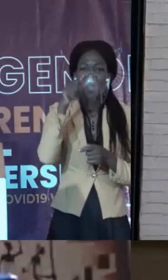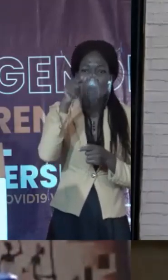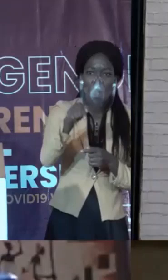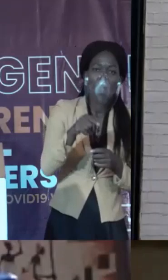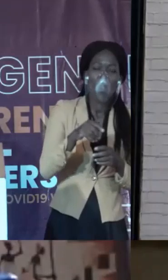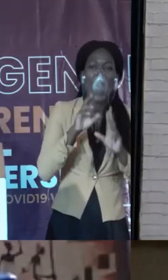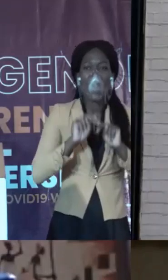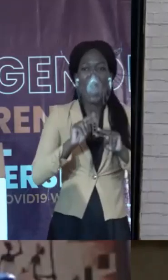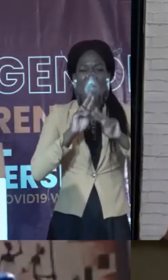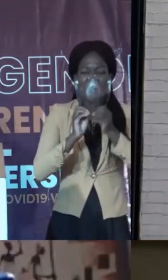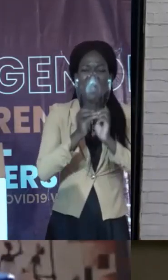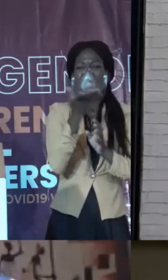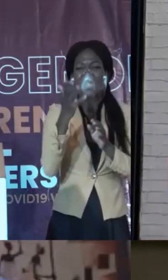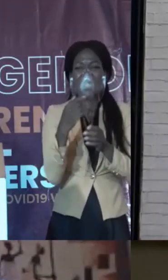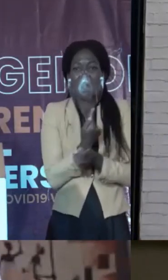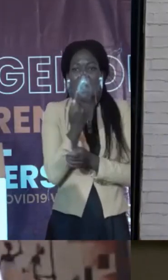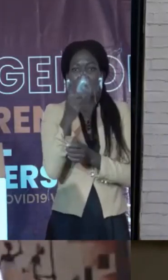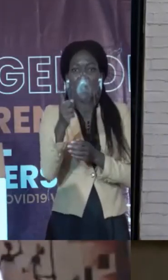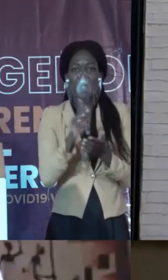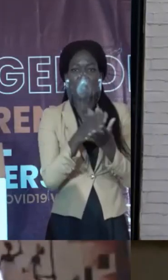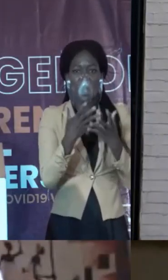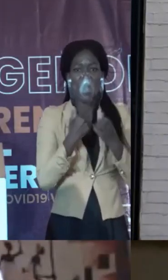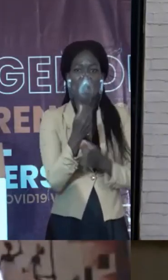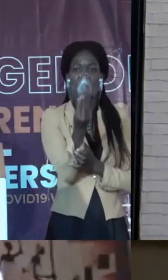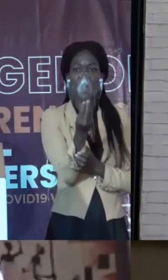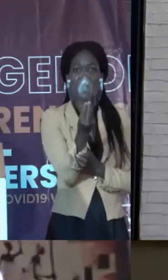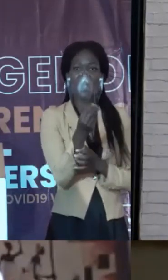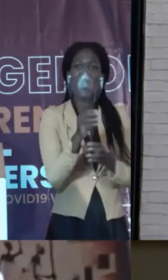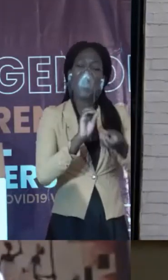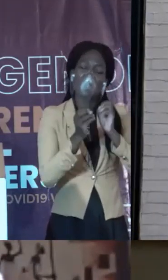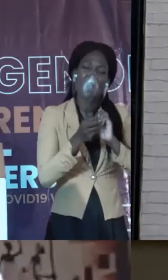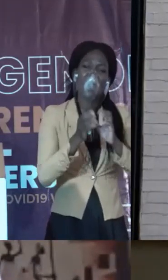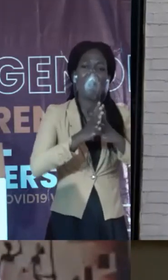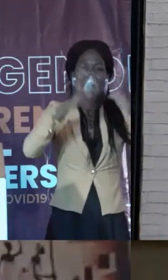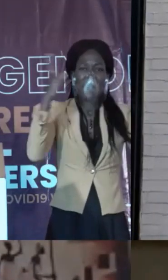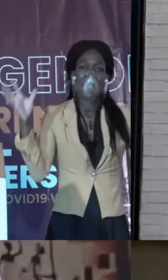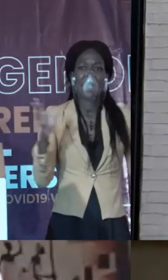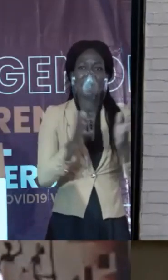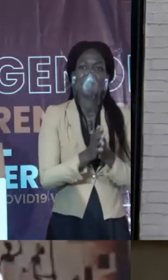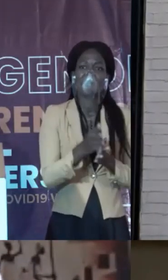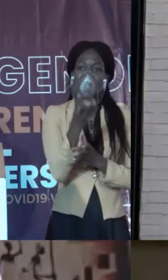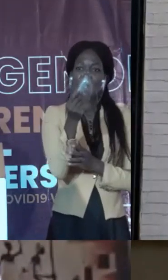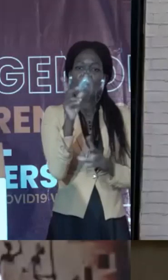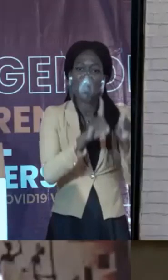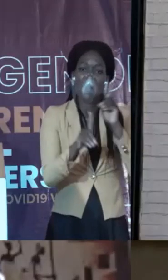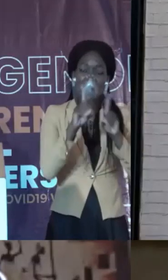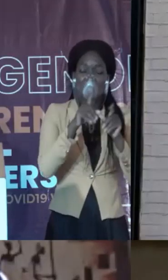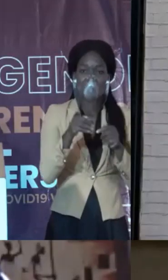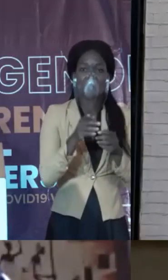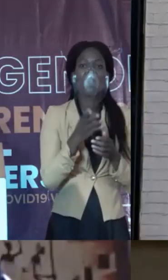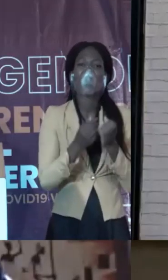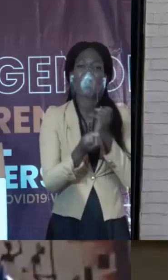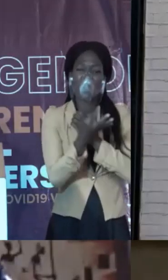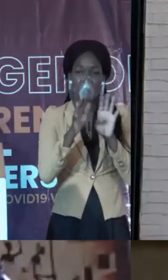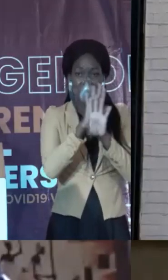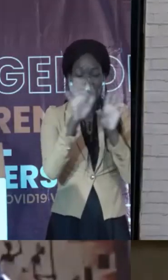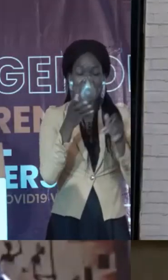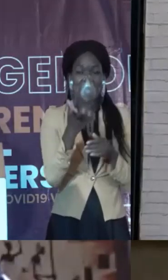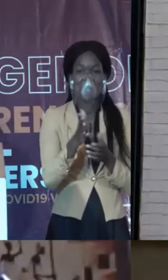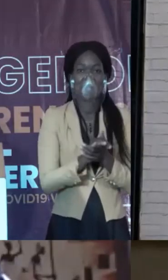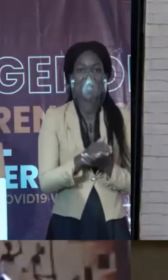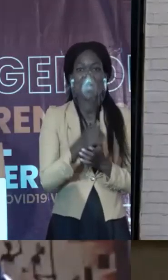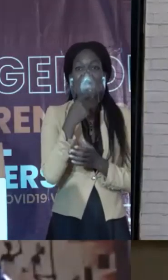market, seeing them in bigger economic participation, because I want to clarify this. When we talk about